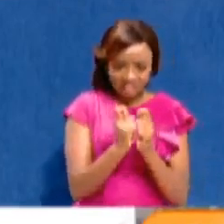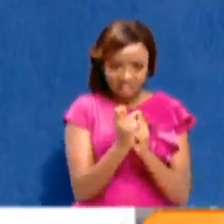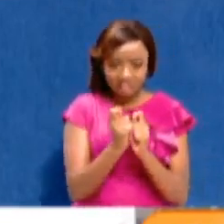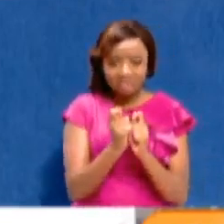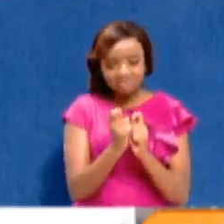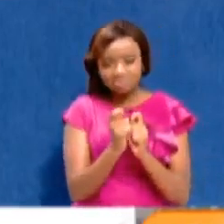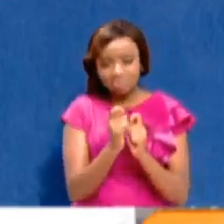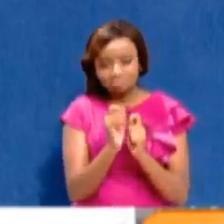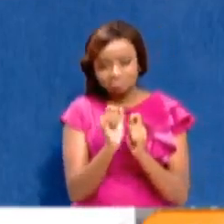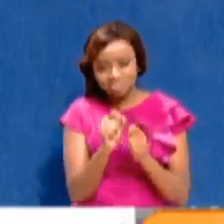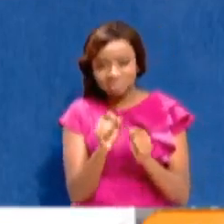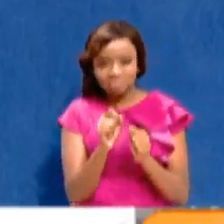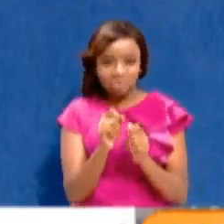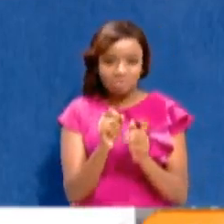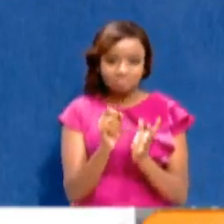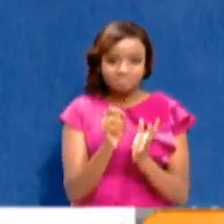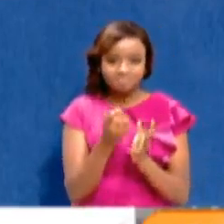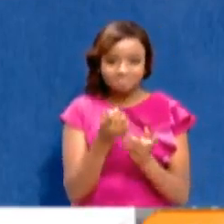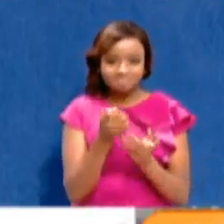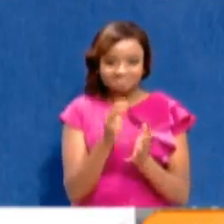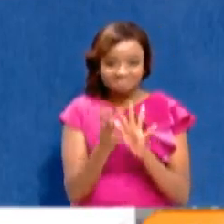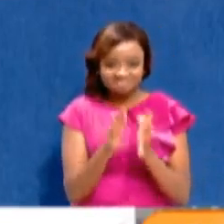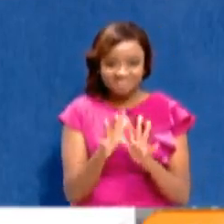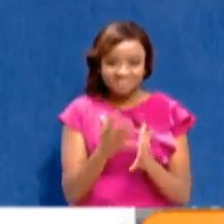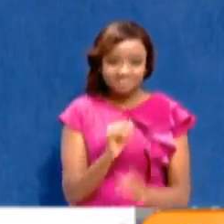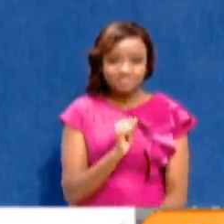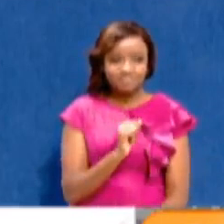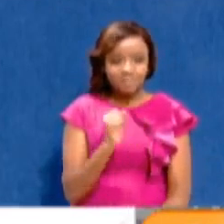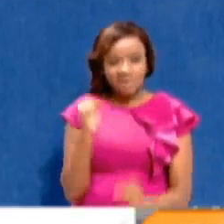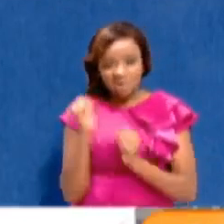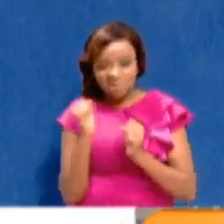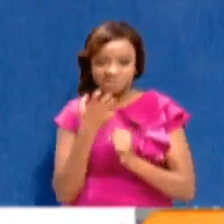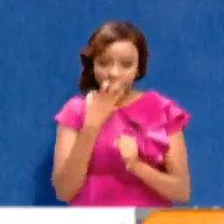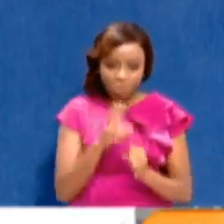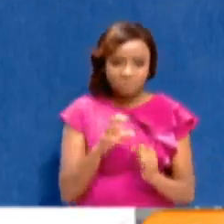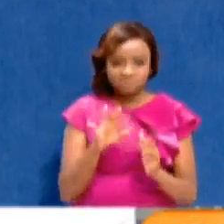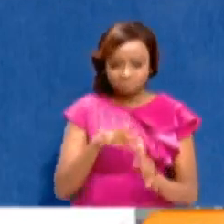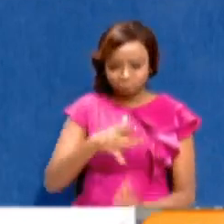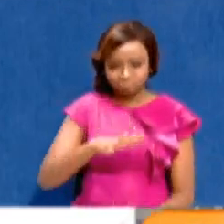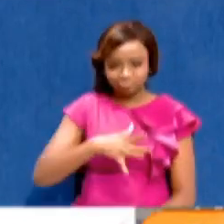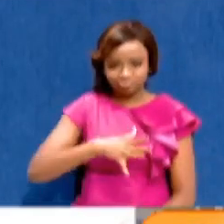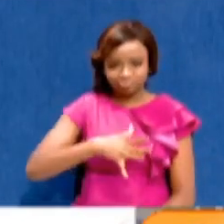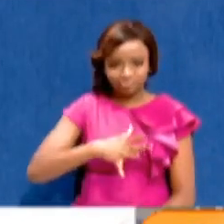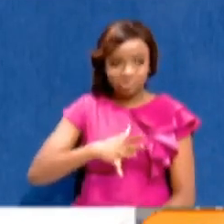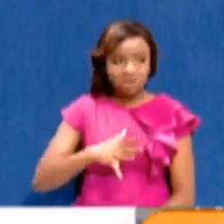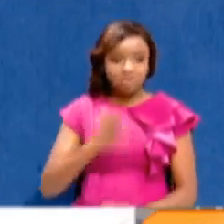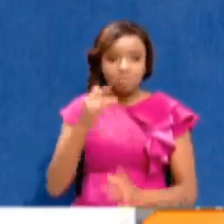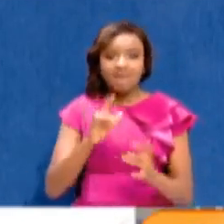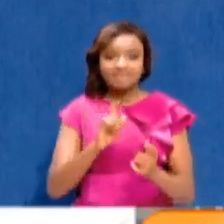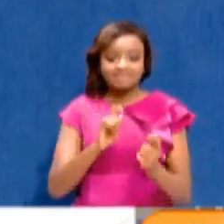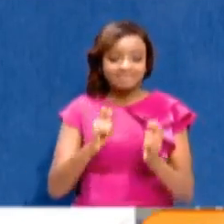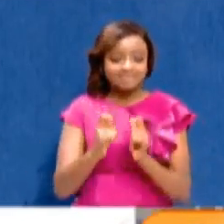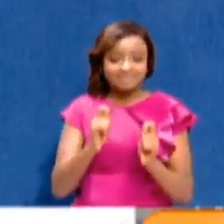can typically be what the weatherman tells me is yo-yo weather. So it's a little bit cold, it's a little bit hot, as all of these